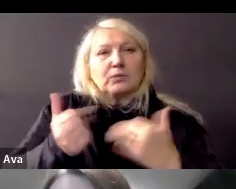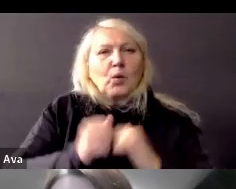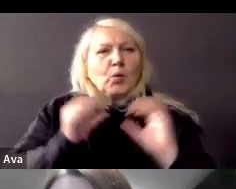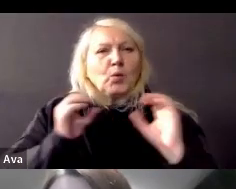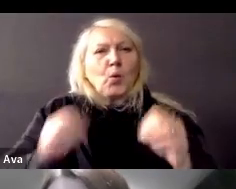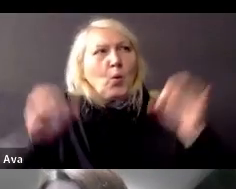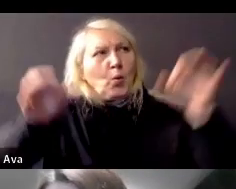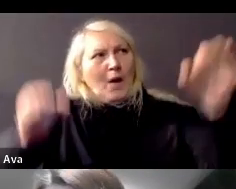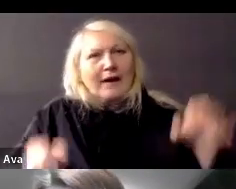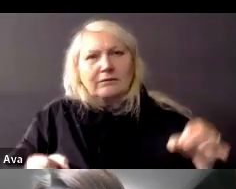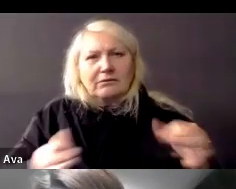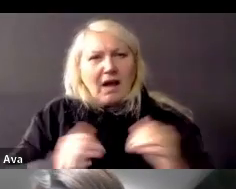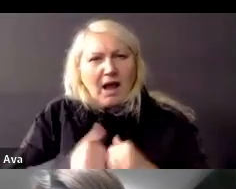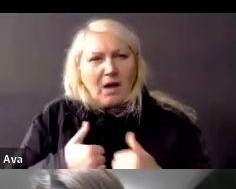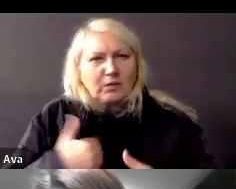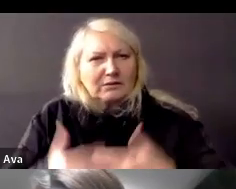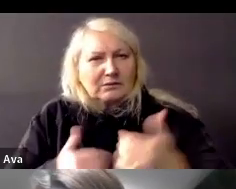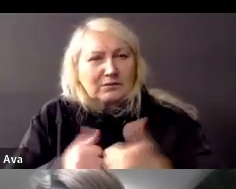Thanks.